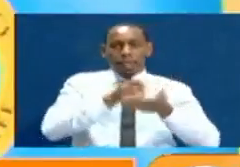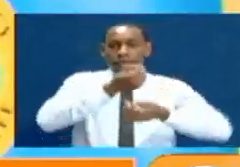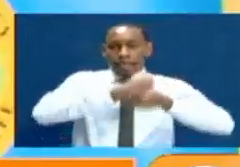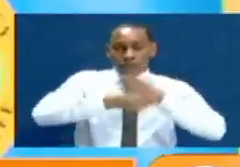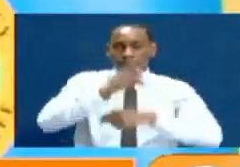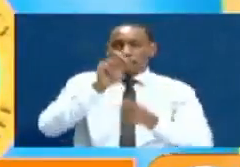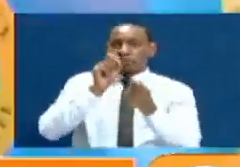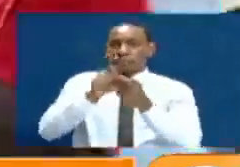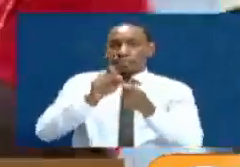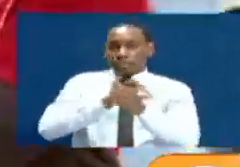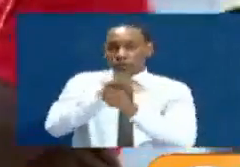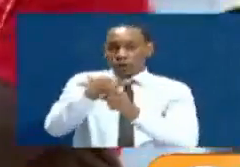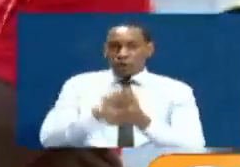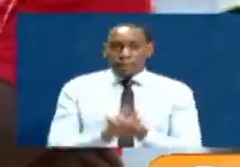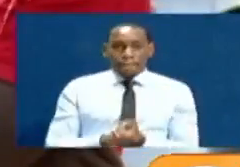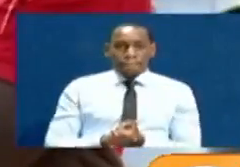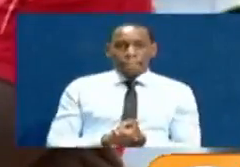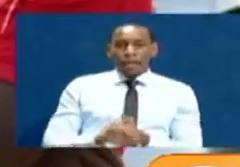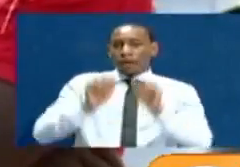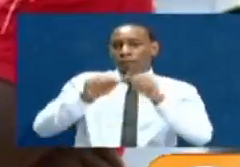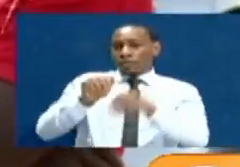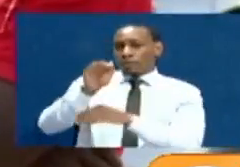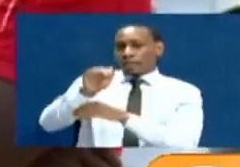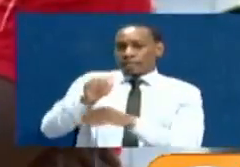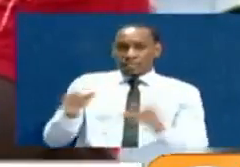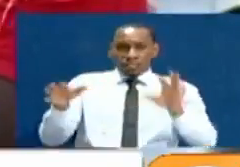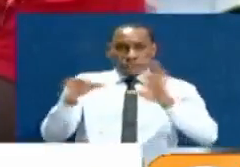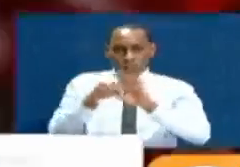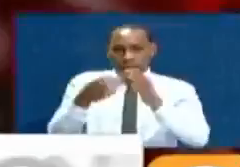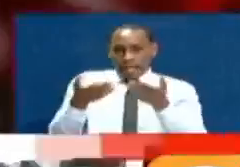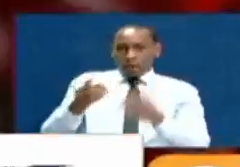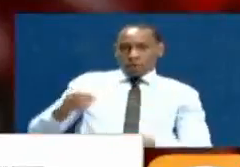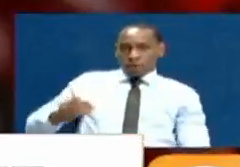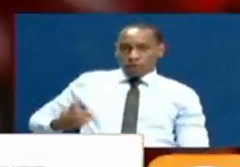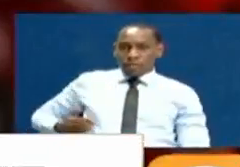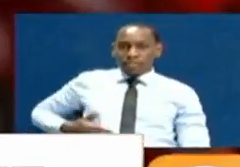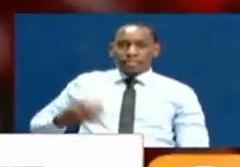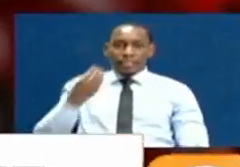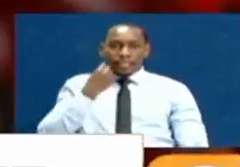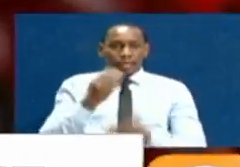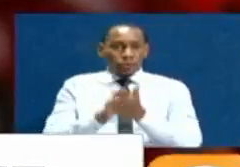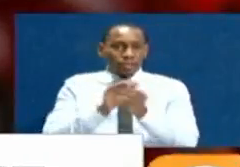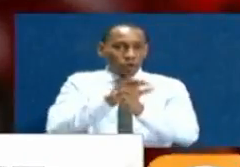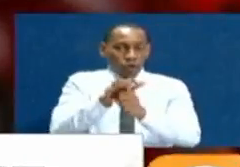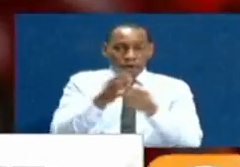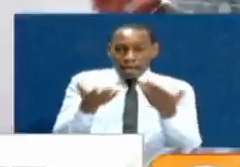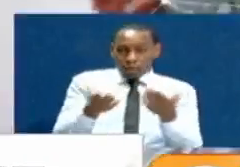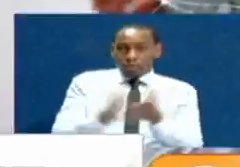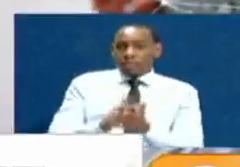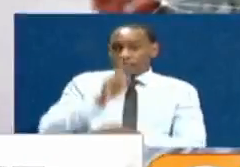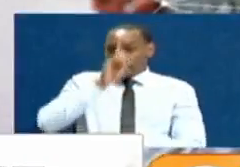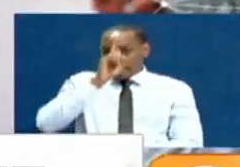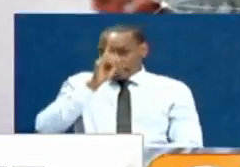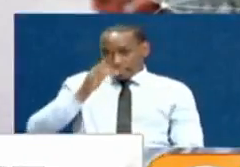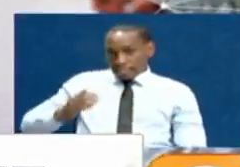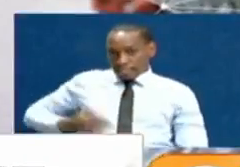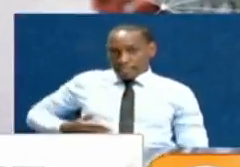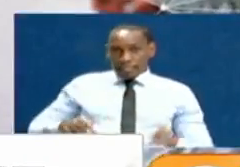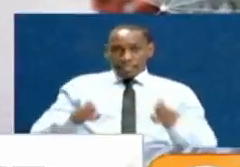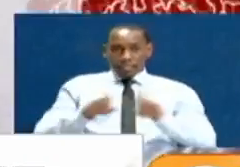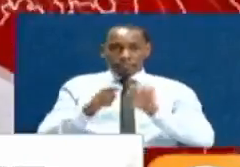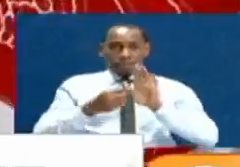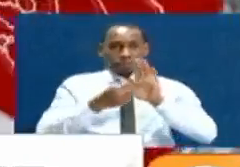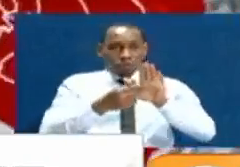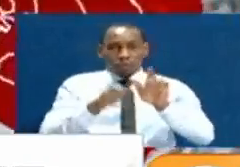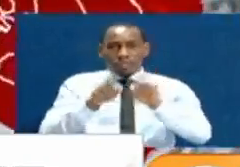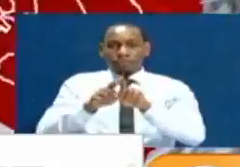for COVID-19. Some would ask, what is the relationship between pneumonia and the novel virus? While severe pneumonia presents symptoms such